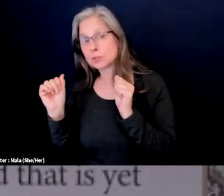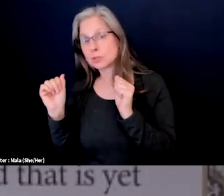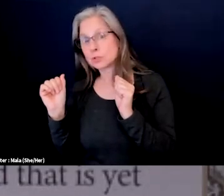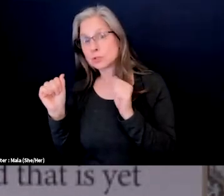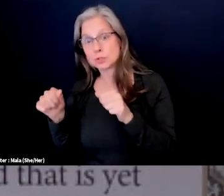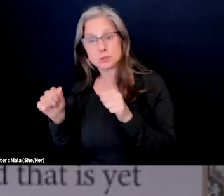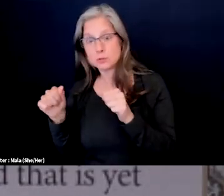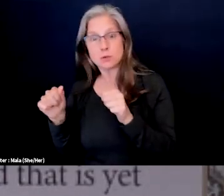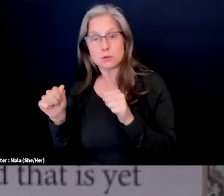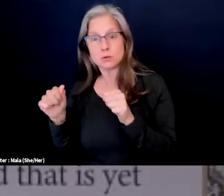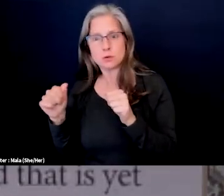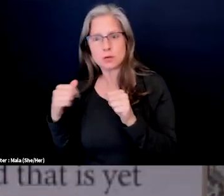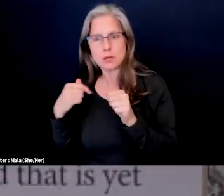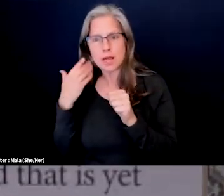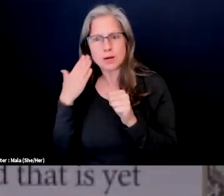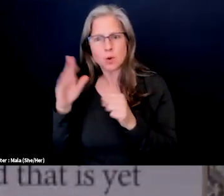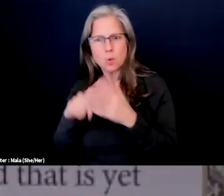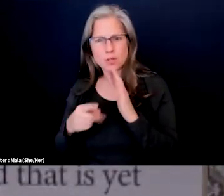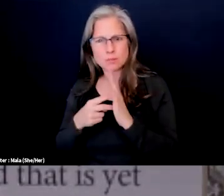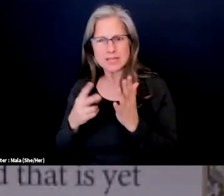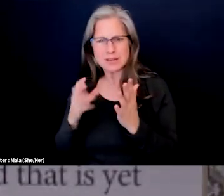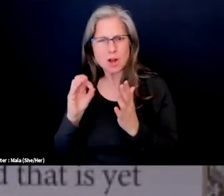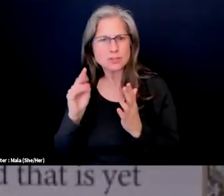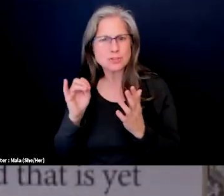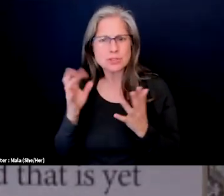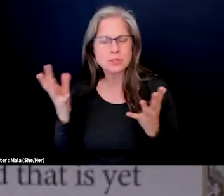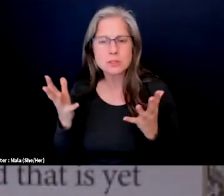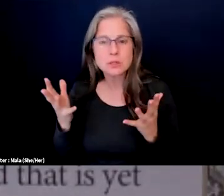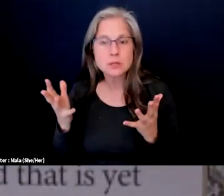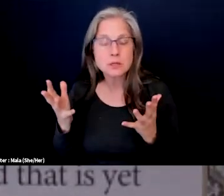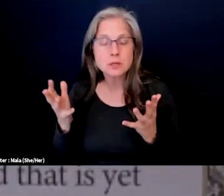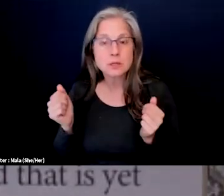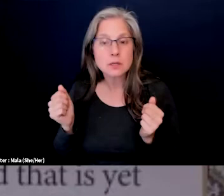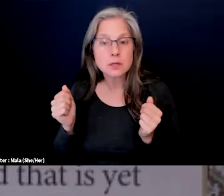No, I don't know what you mean, Oscar.